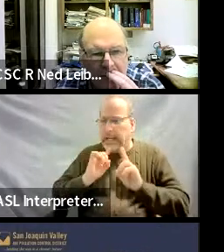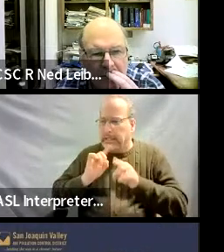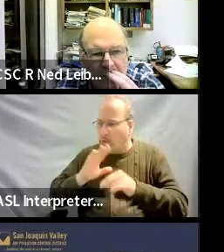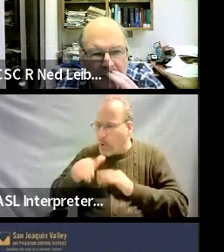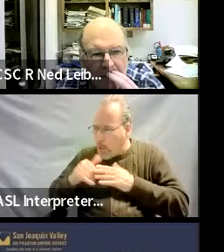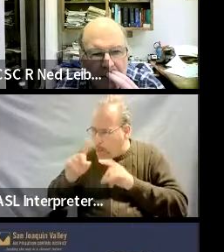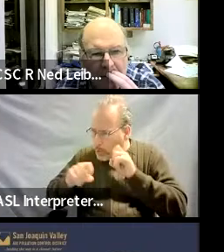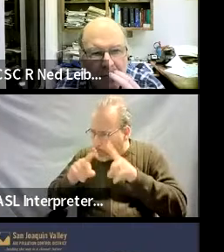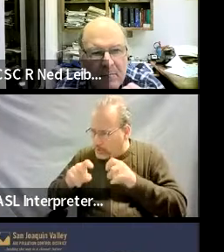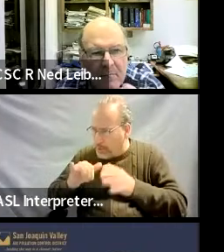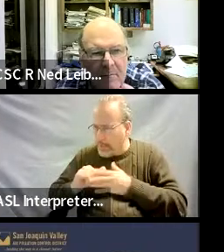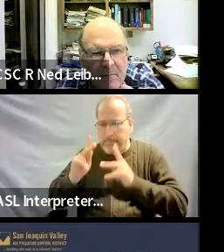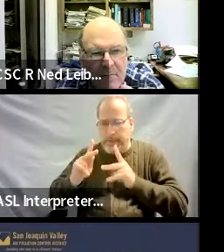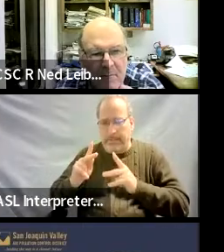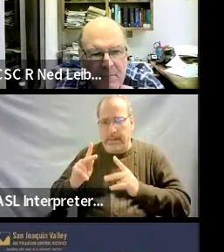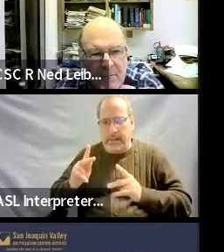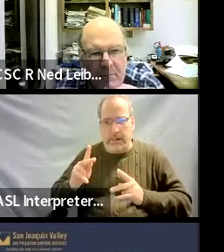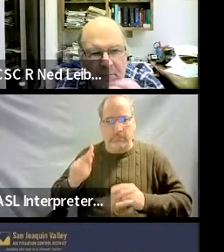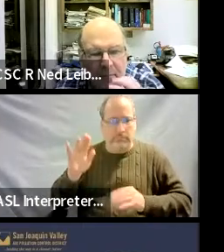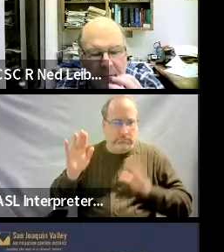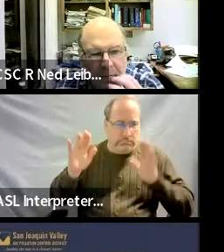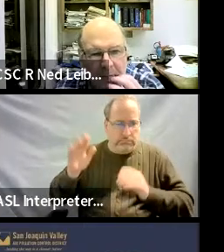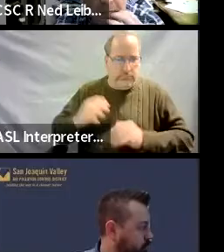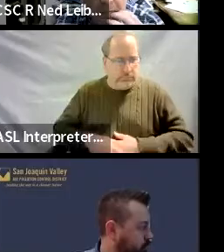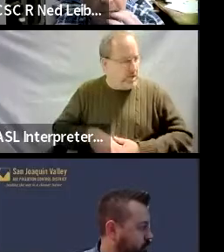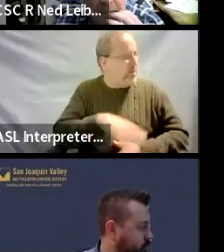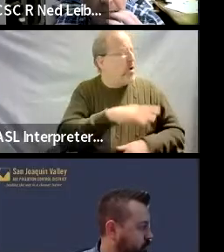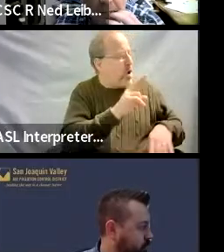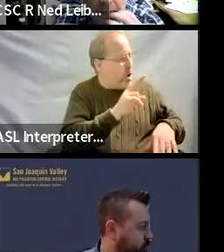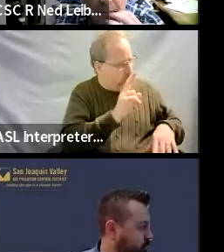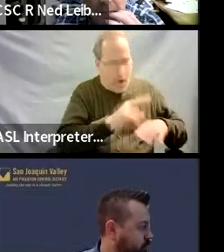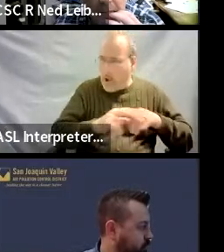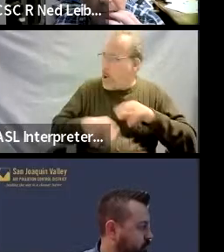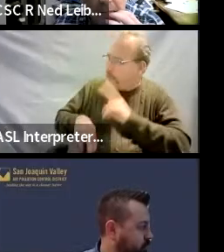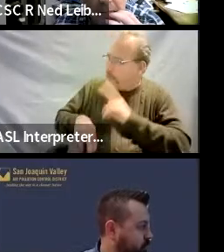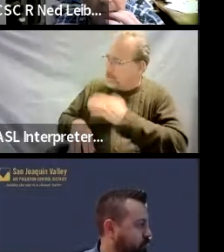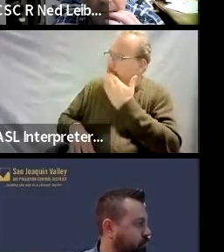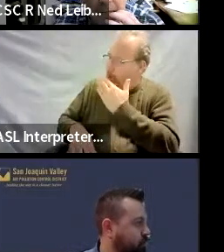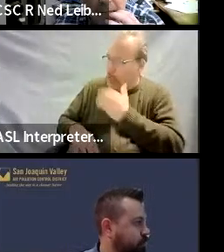questions that folks are bringing to the table. Of course. Thank you.